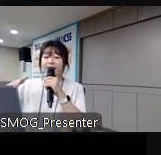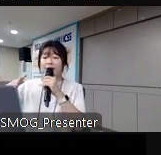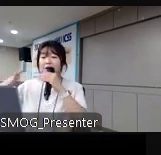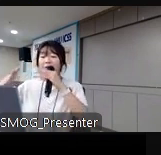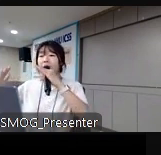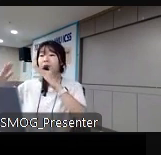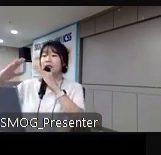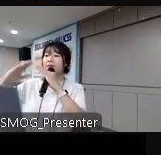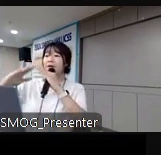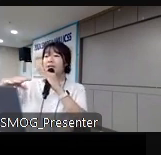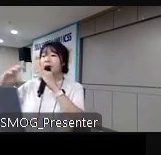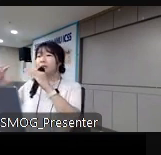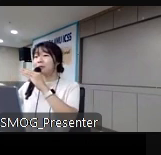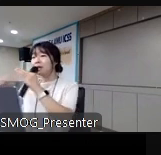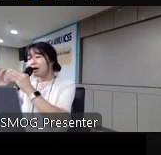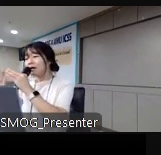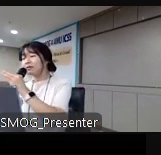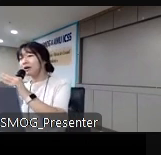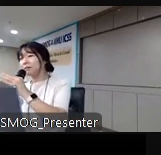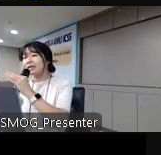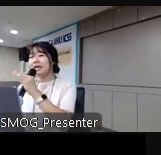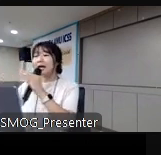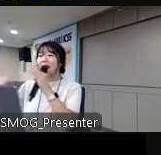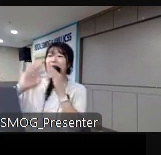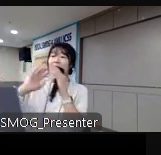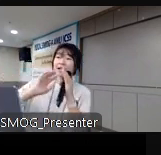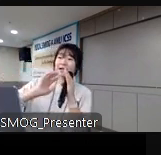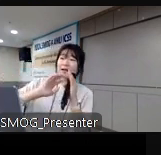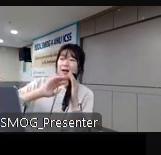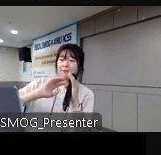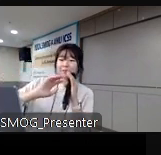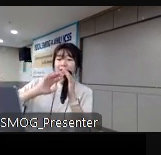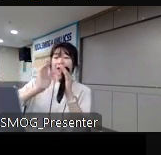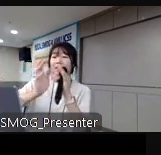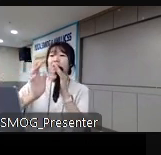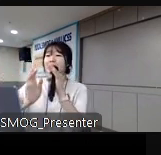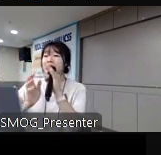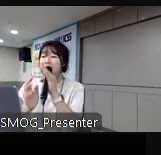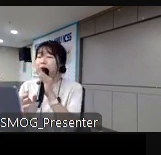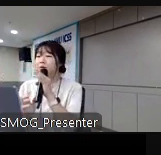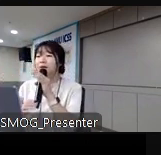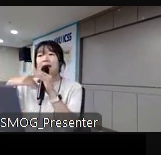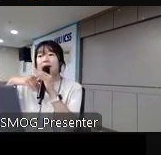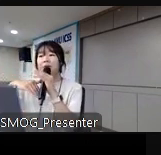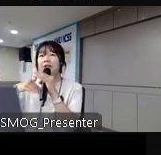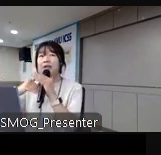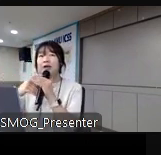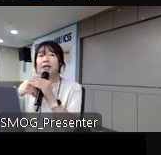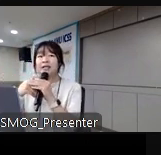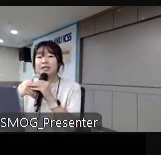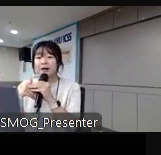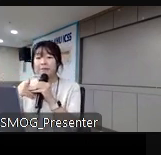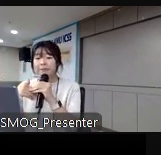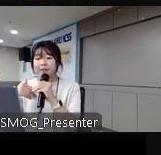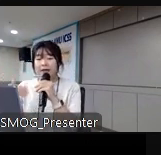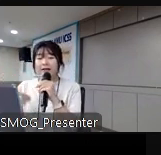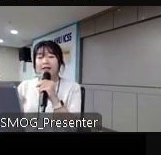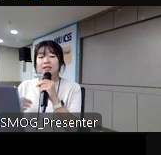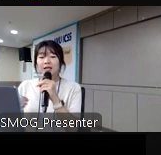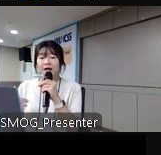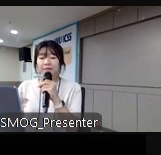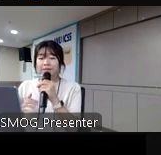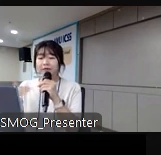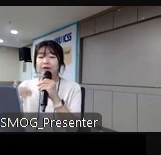than composing, for example, a verb in sign and the argument in spoken. I don't think there is at